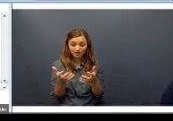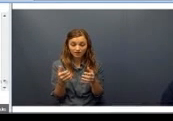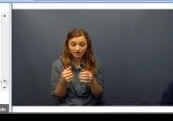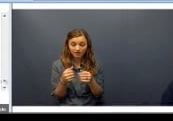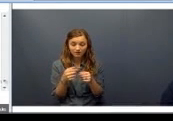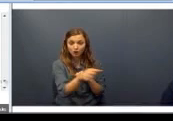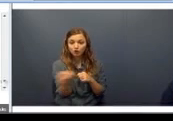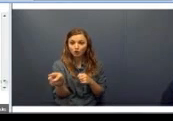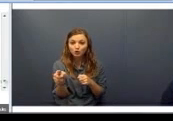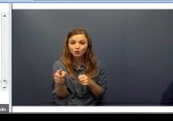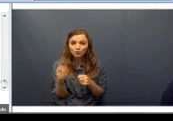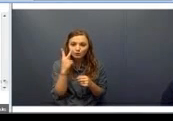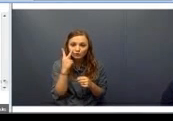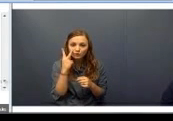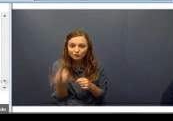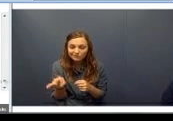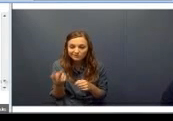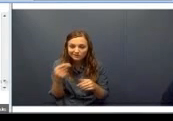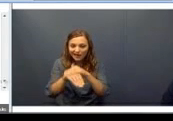We'd like for you to